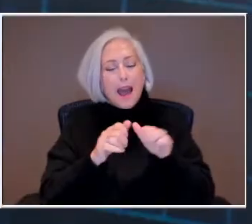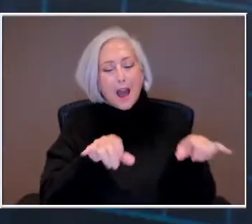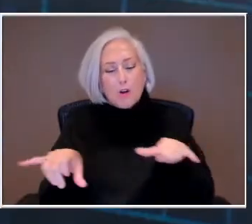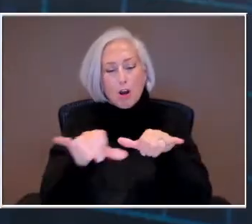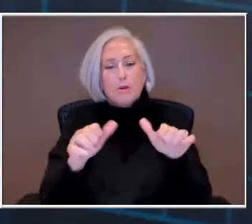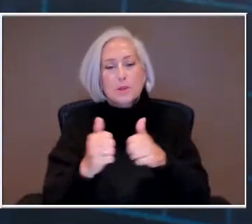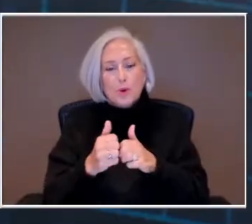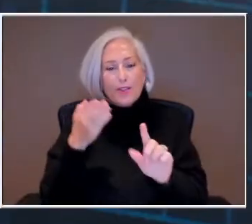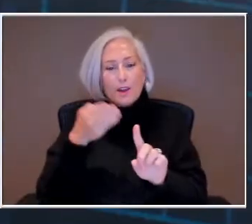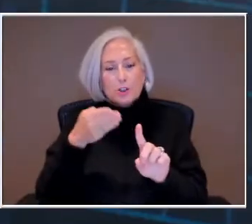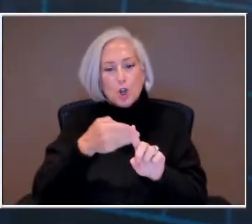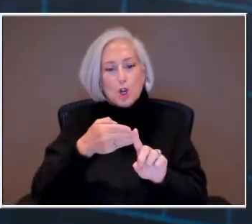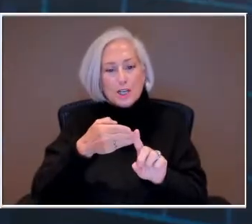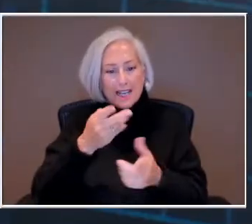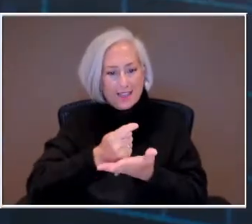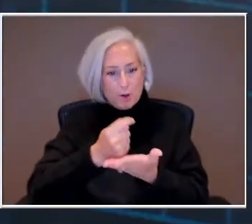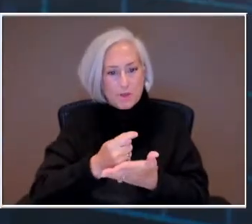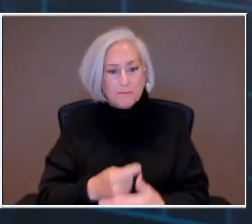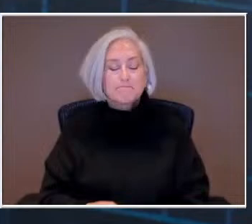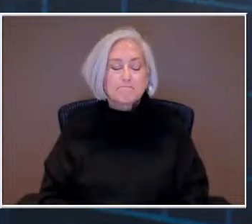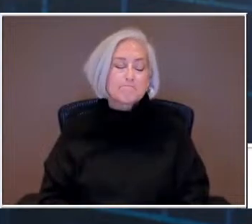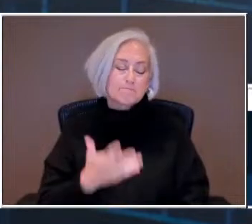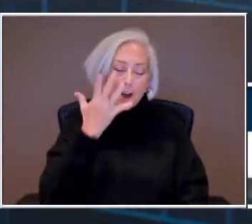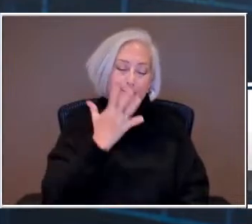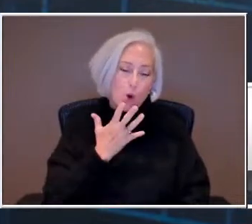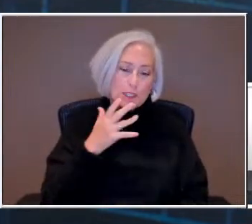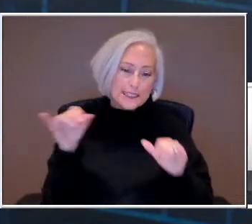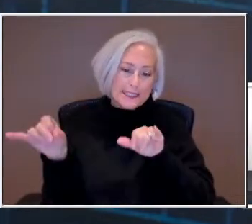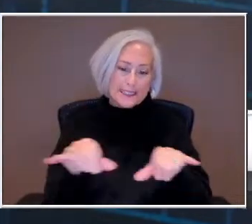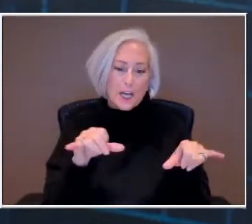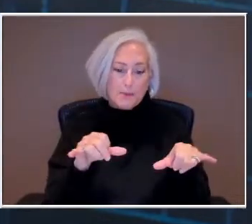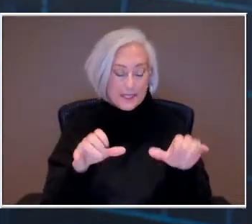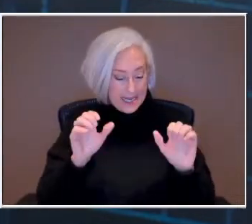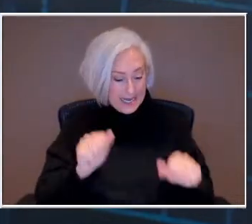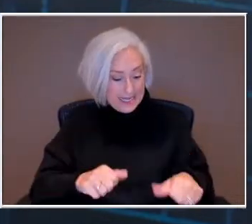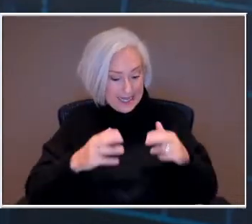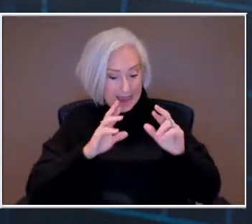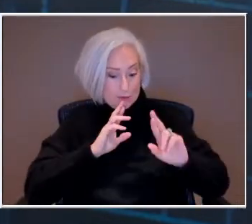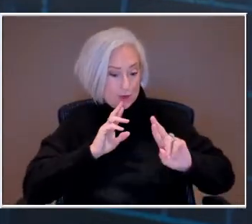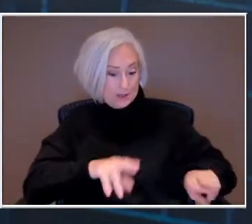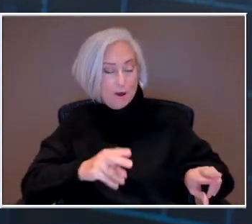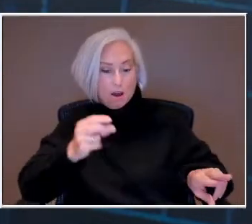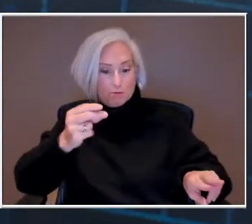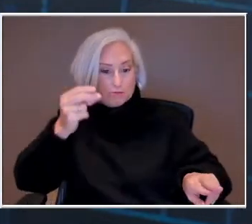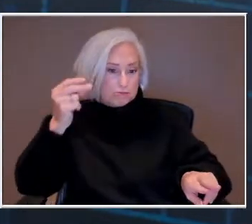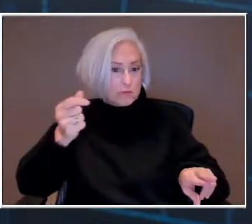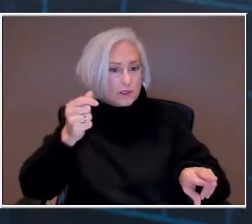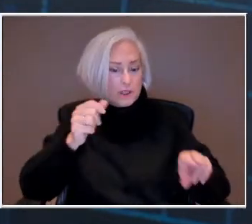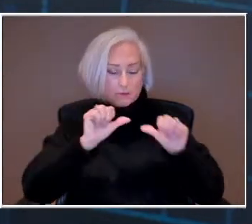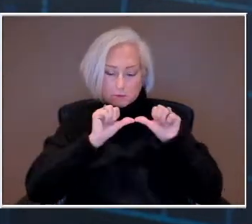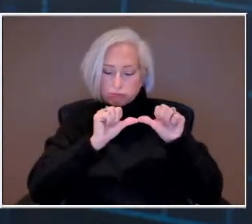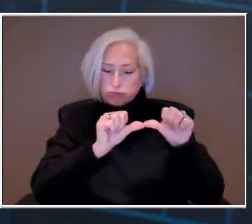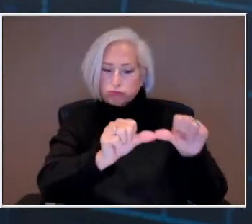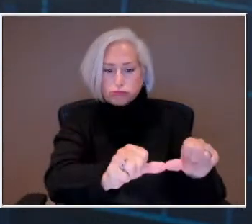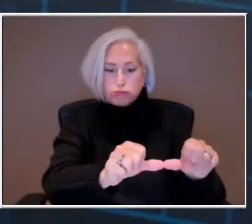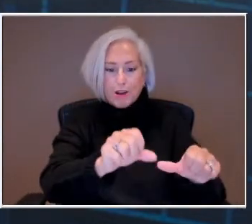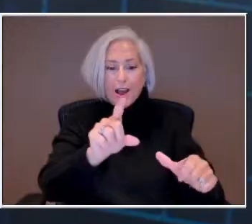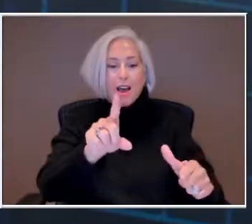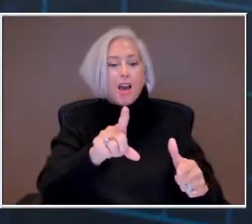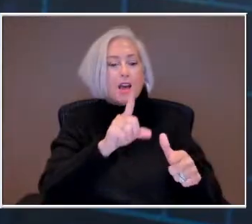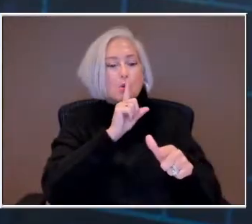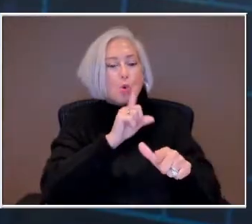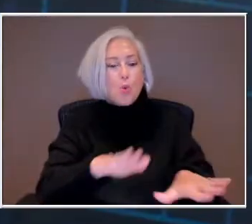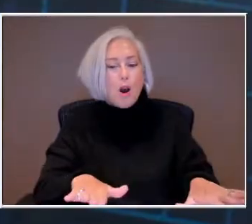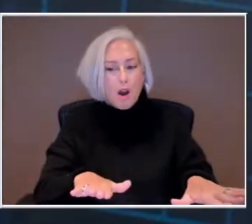that's very common. The disease can respond very well in the beginning and stay dormant or quiet for several years. But